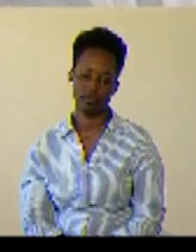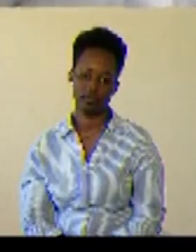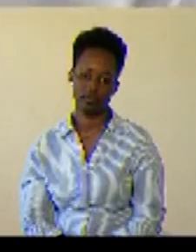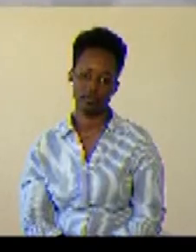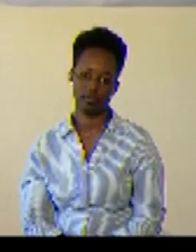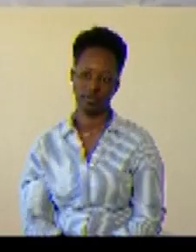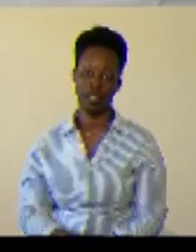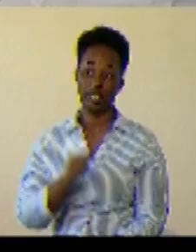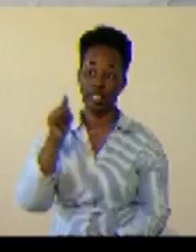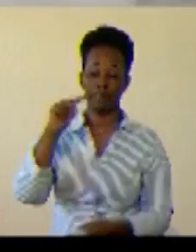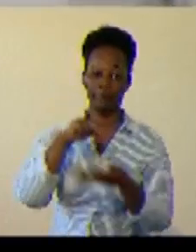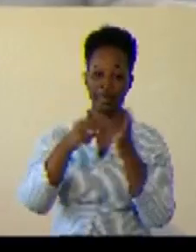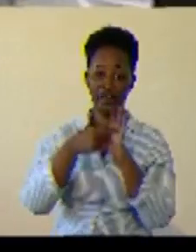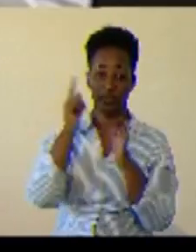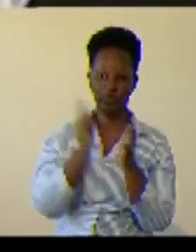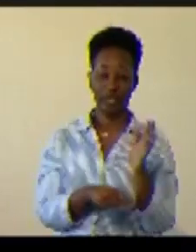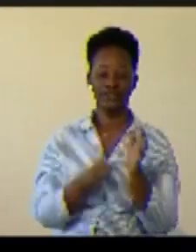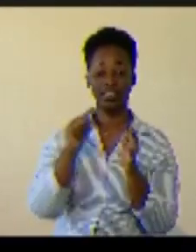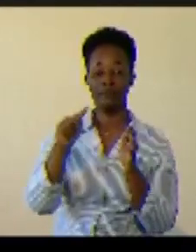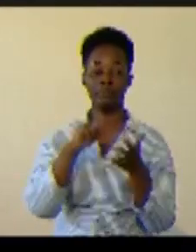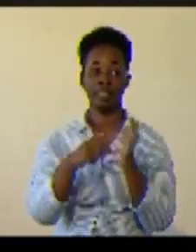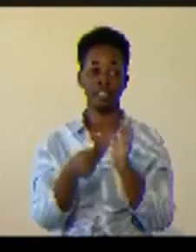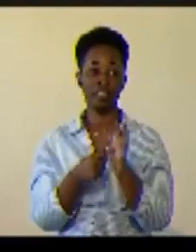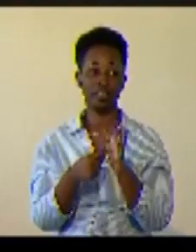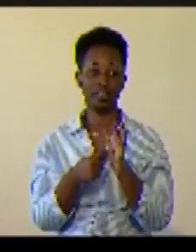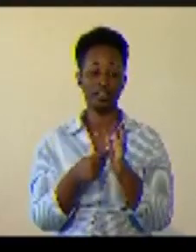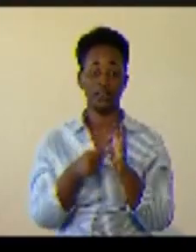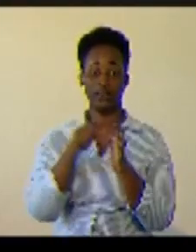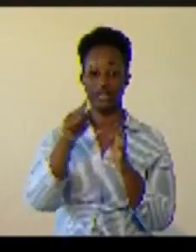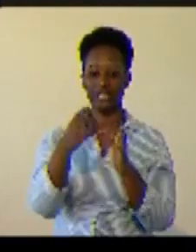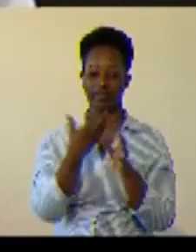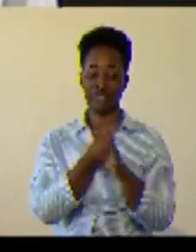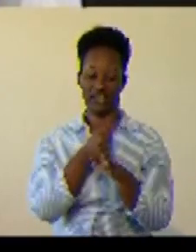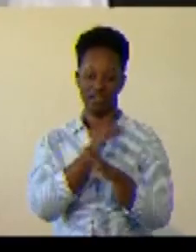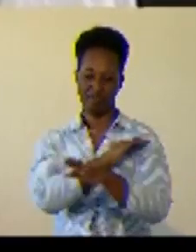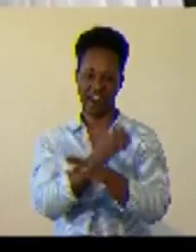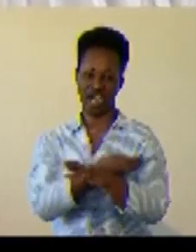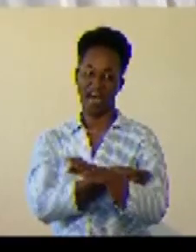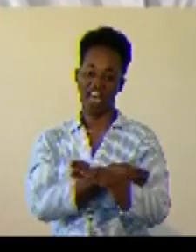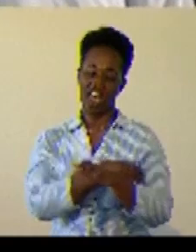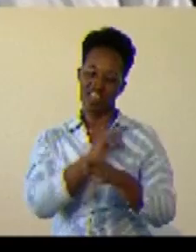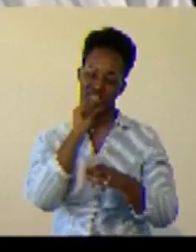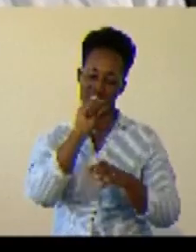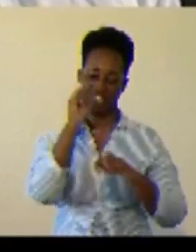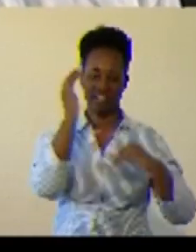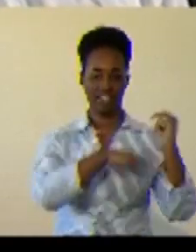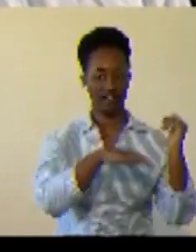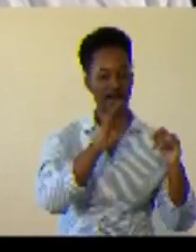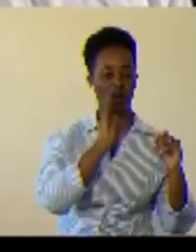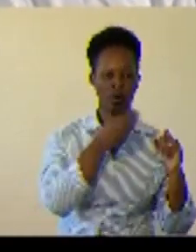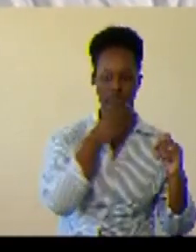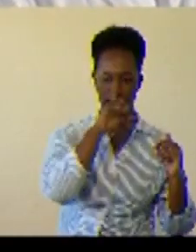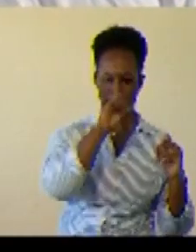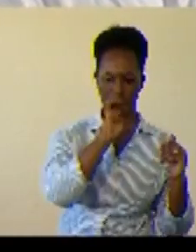And what does this mean? This means that it is less dense than water. And the other observation is that it